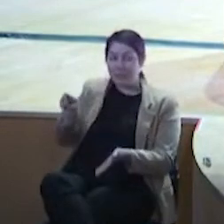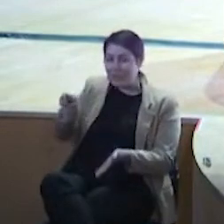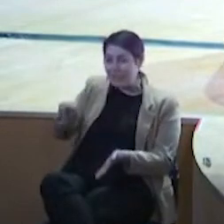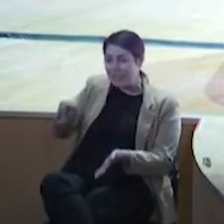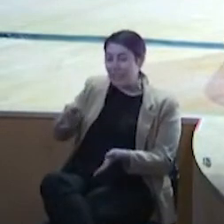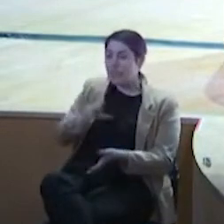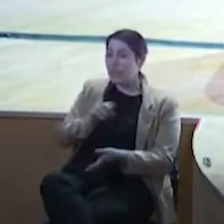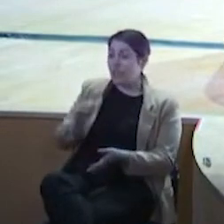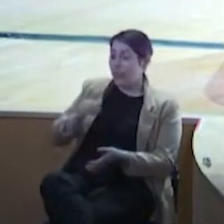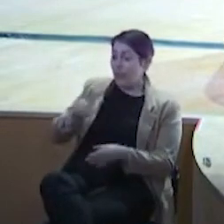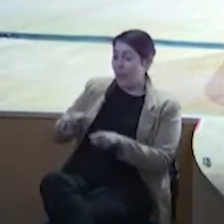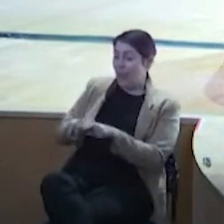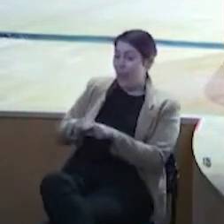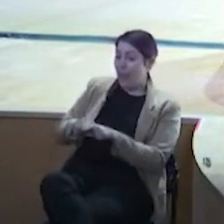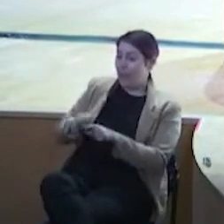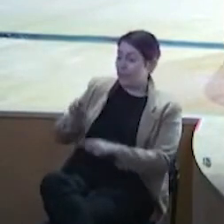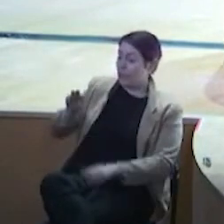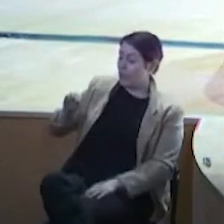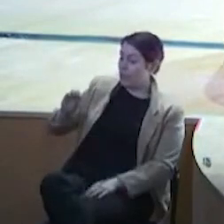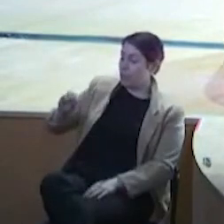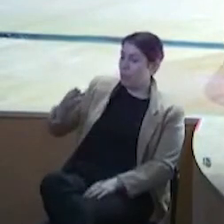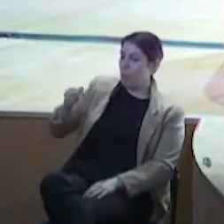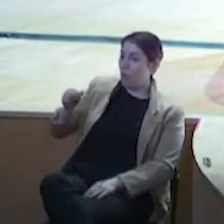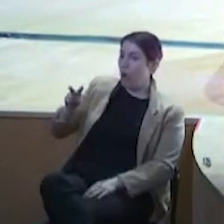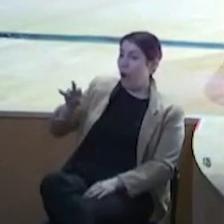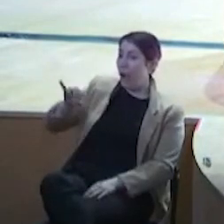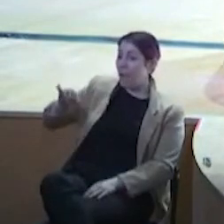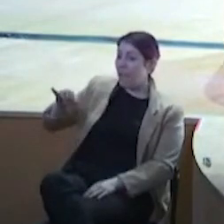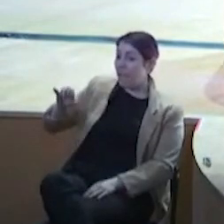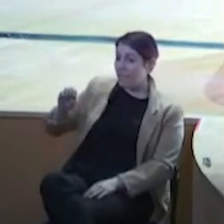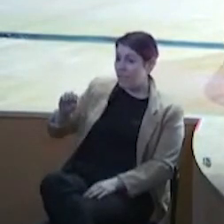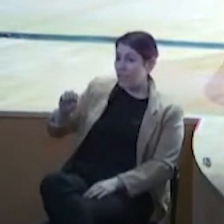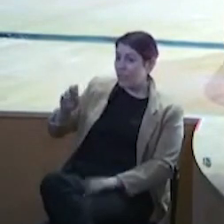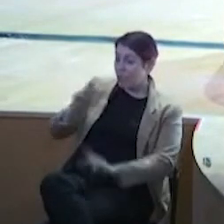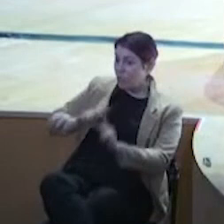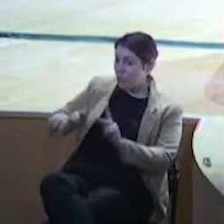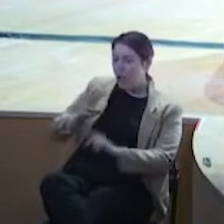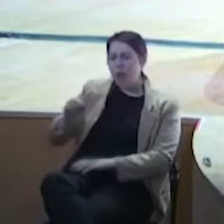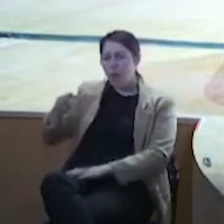tied as Mohave people and even the Hopi and Navajo,